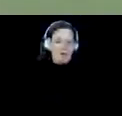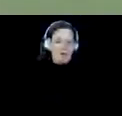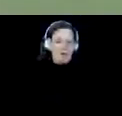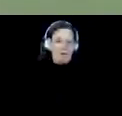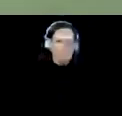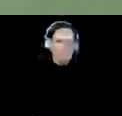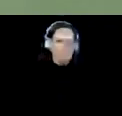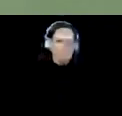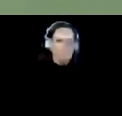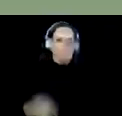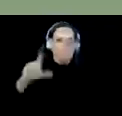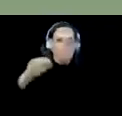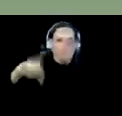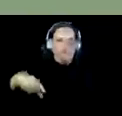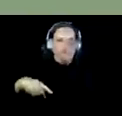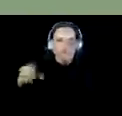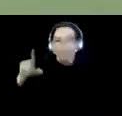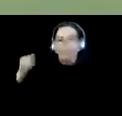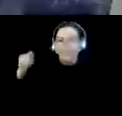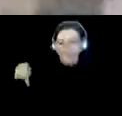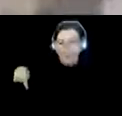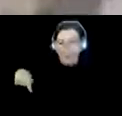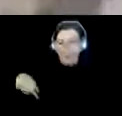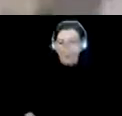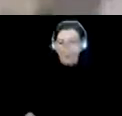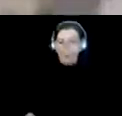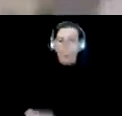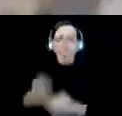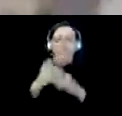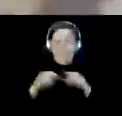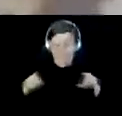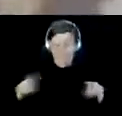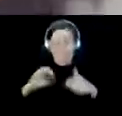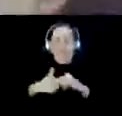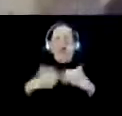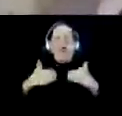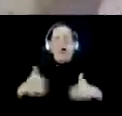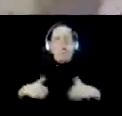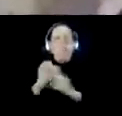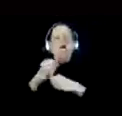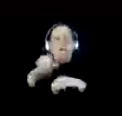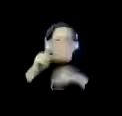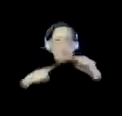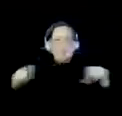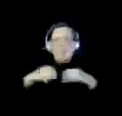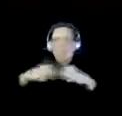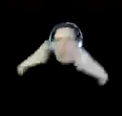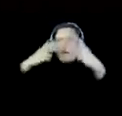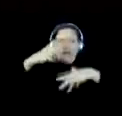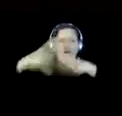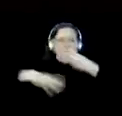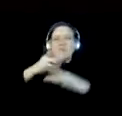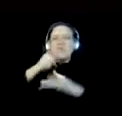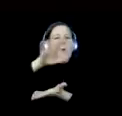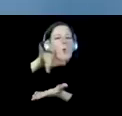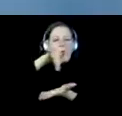A loop. A loop. My mobile body makes a difference in the visible world. Who is at the center of vision